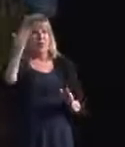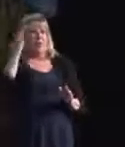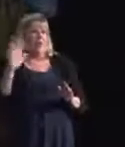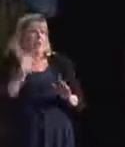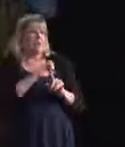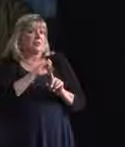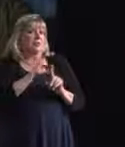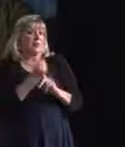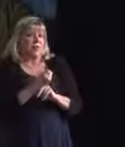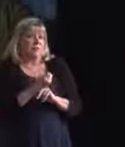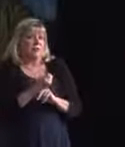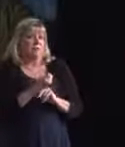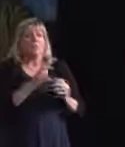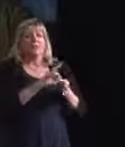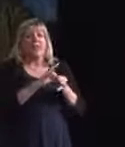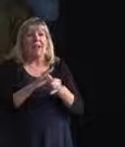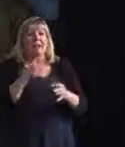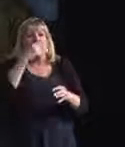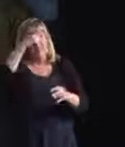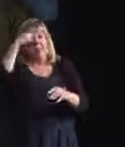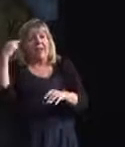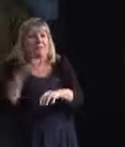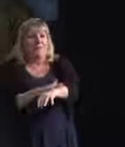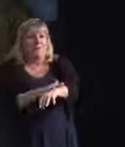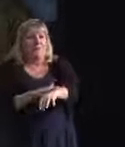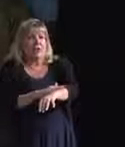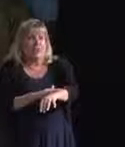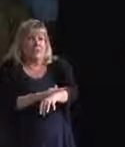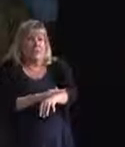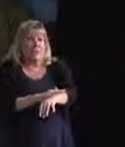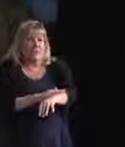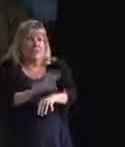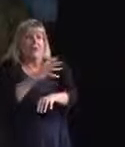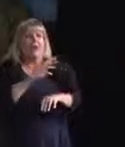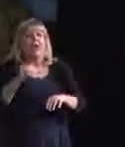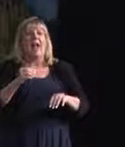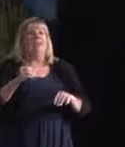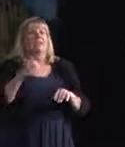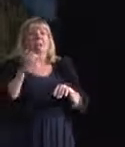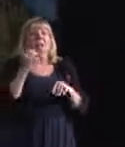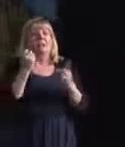was related to the blackness of their skin and the fact that many could only speak English,